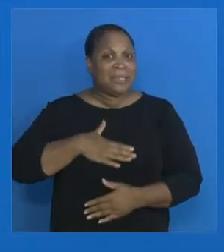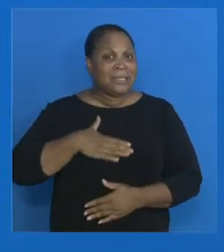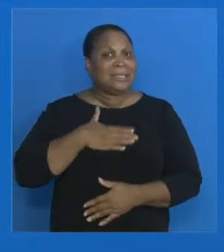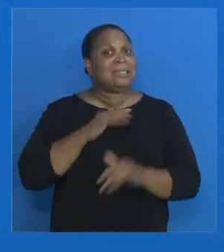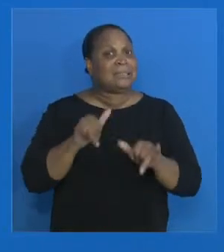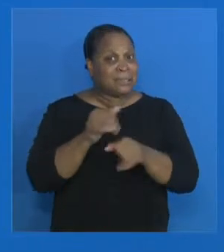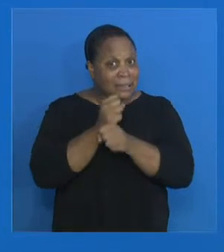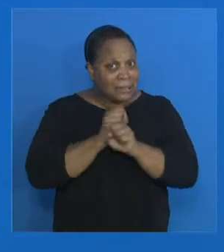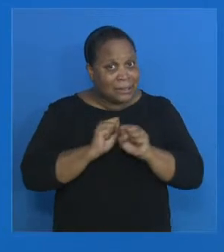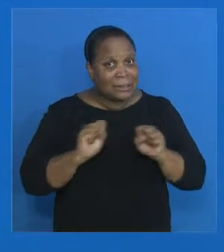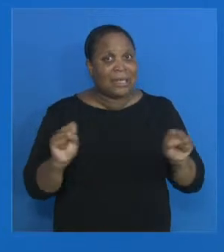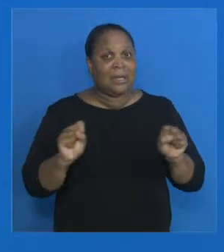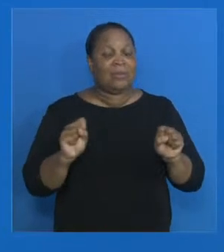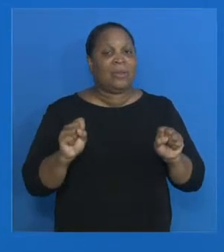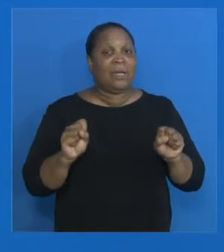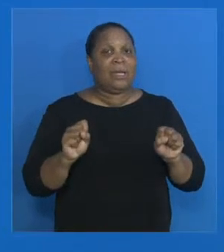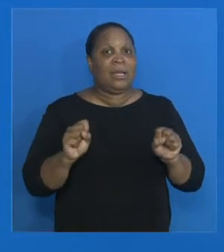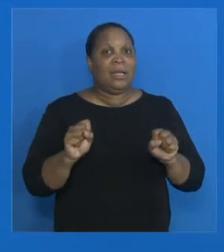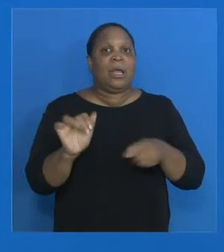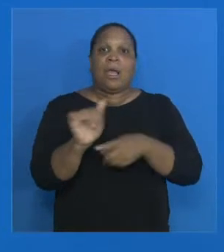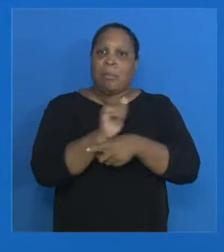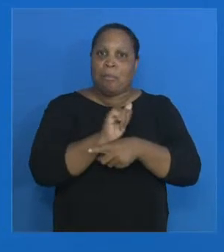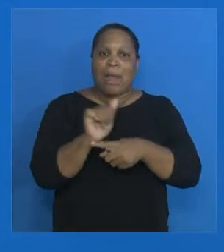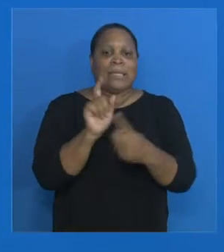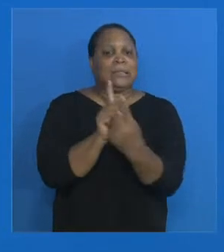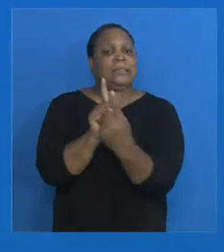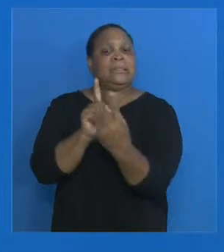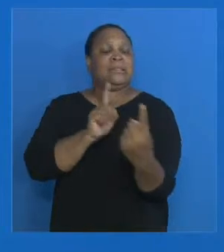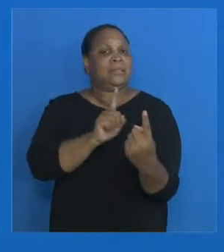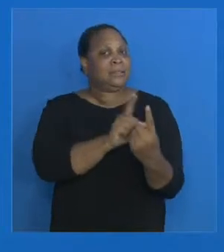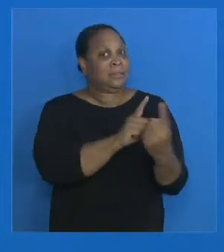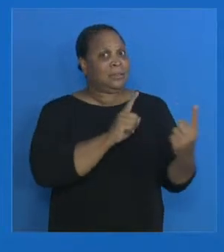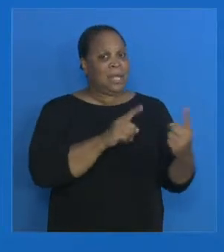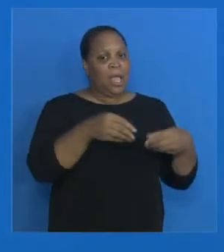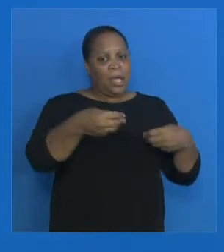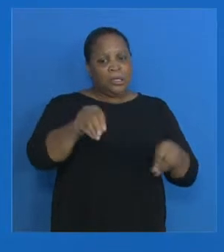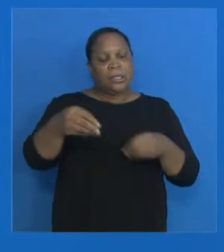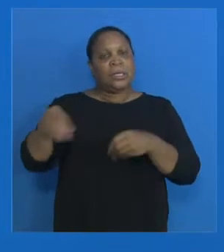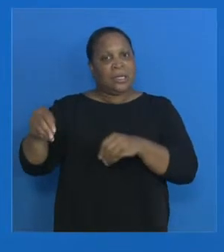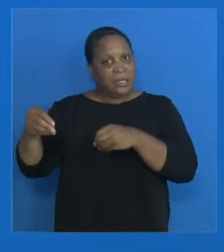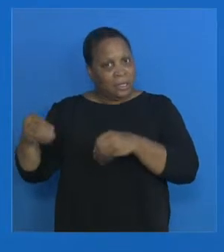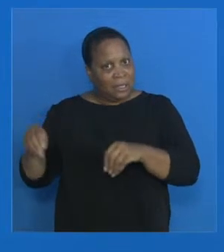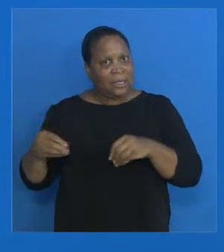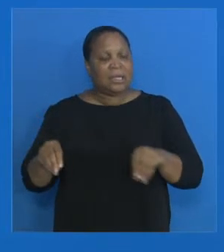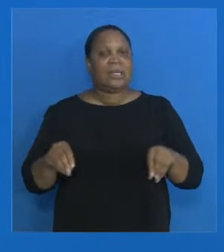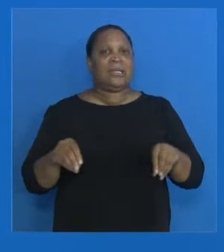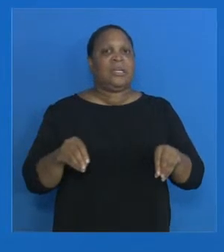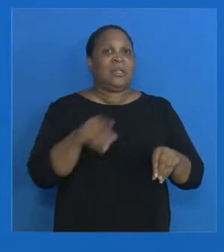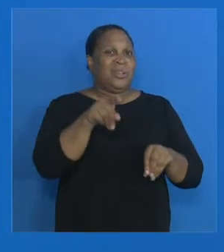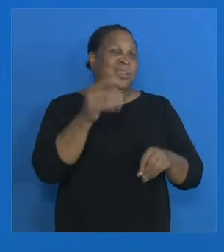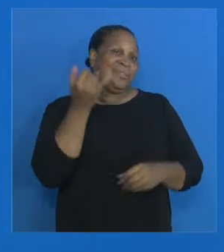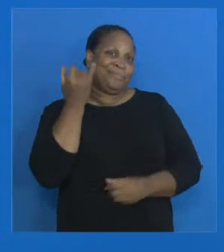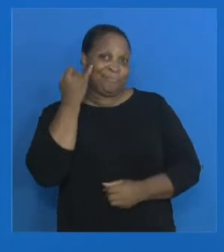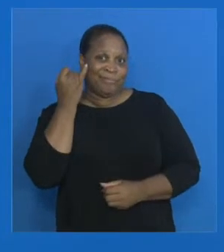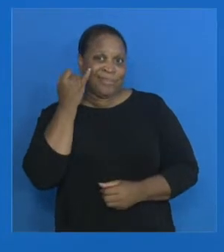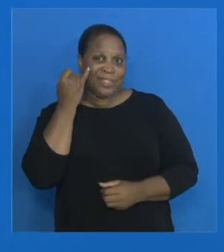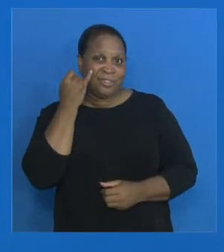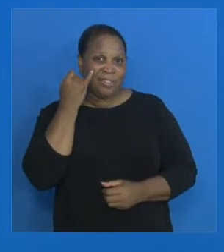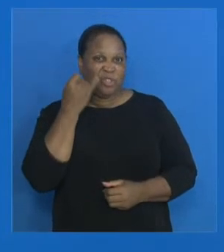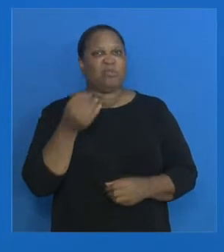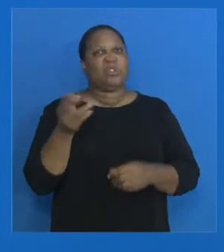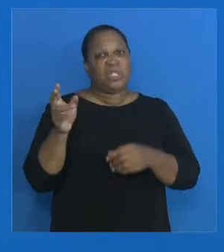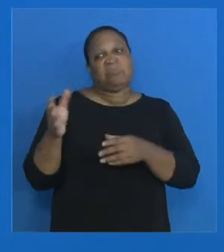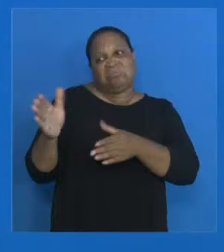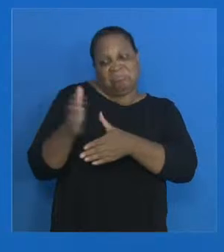safe. Please exercise physical distancing when you are shopping for your supplies or if you intend to ride out the storm with